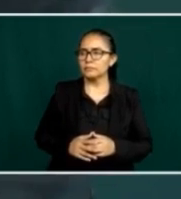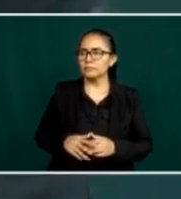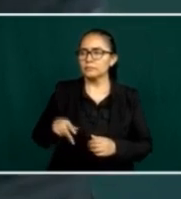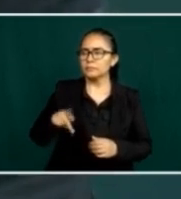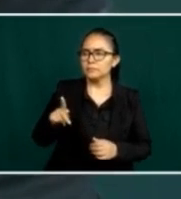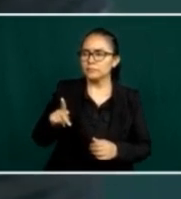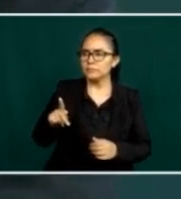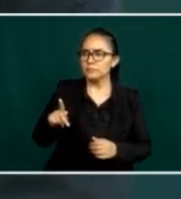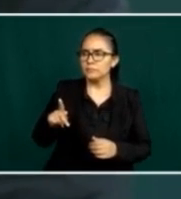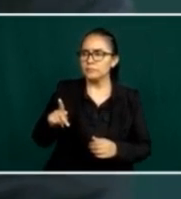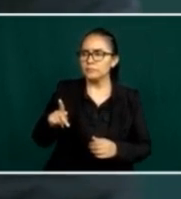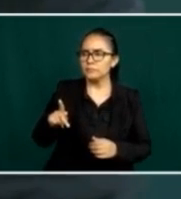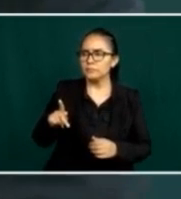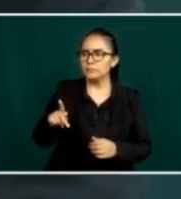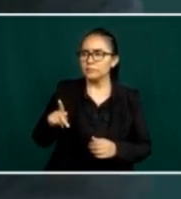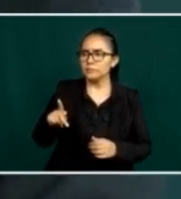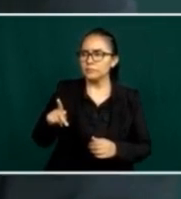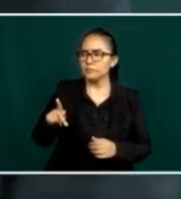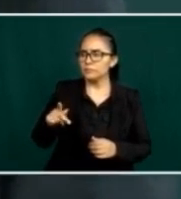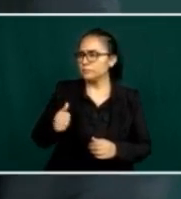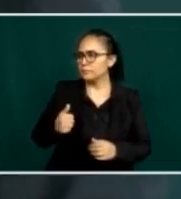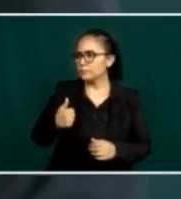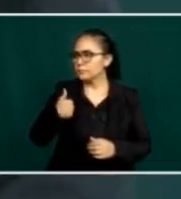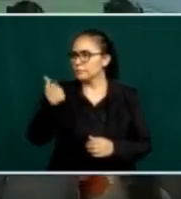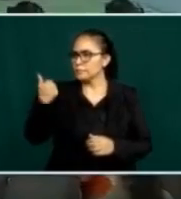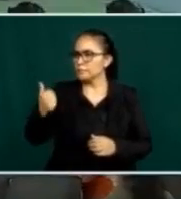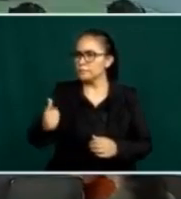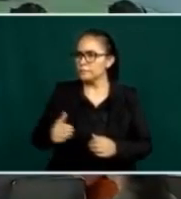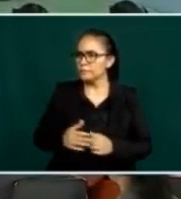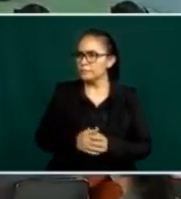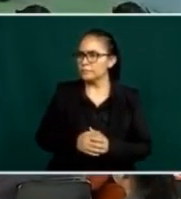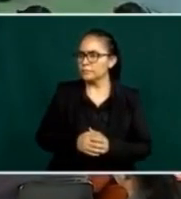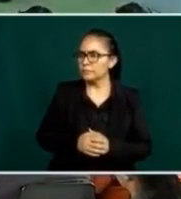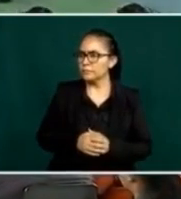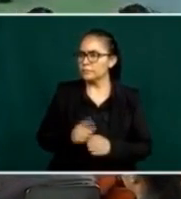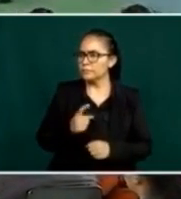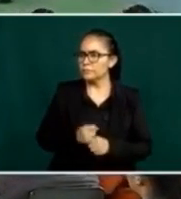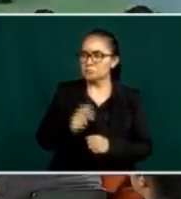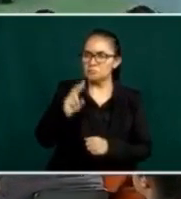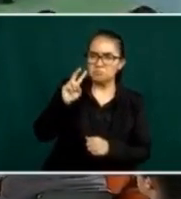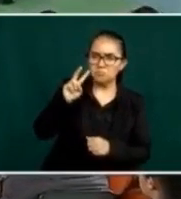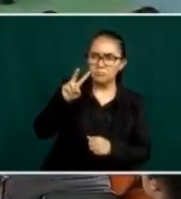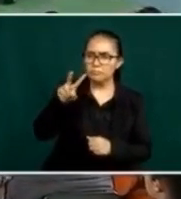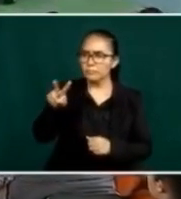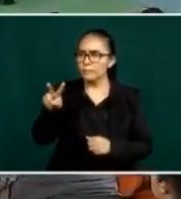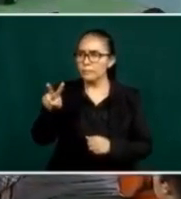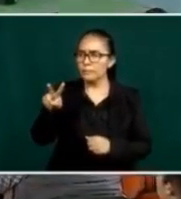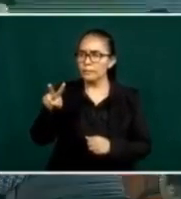these lies all the time. But to answer concretely your question,